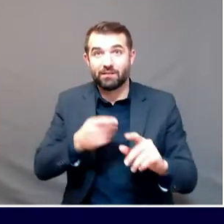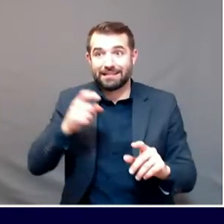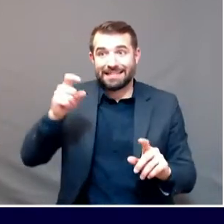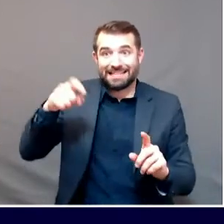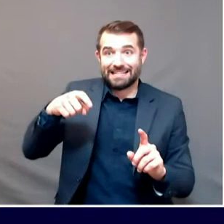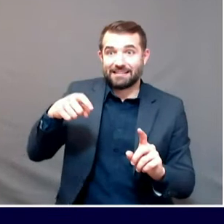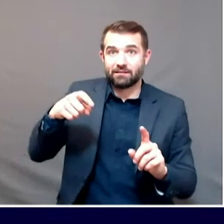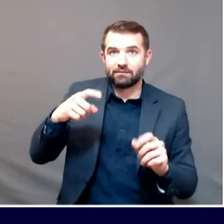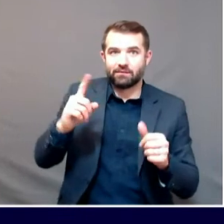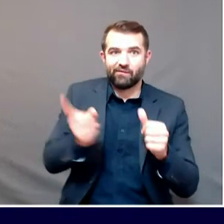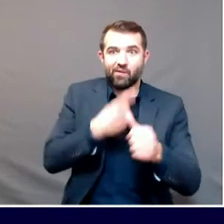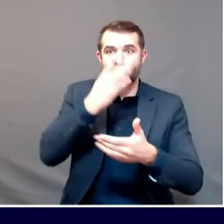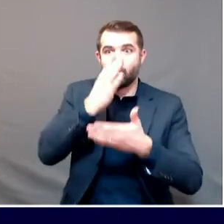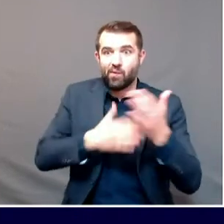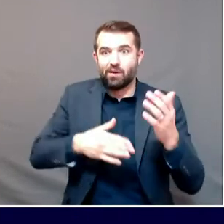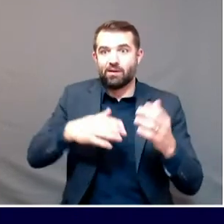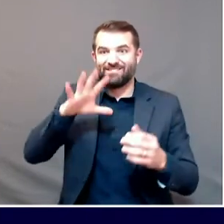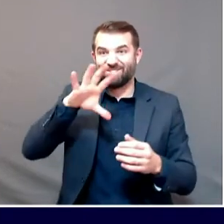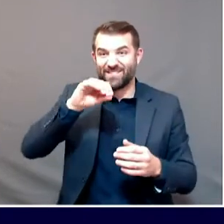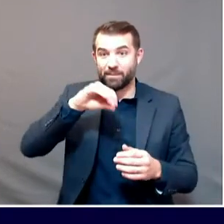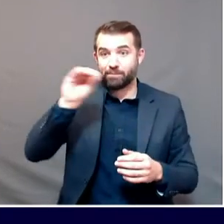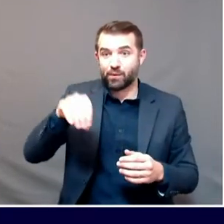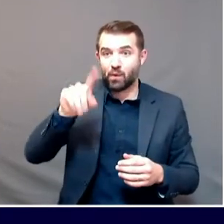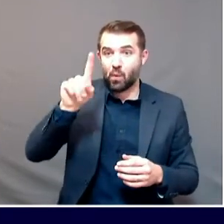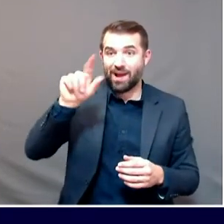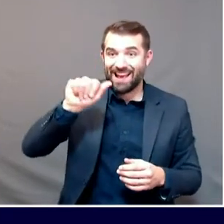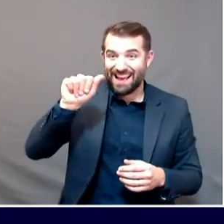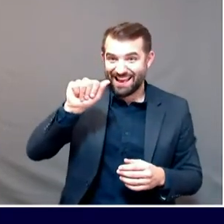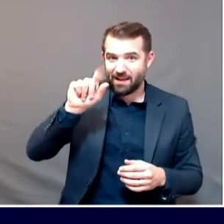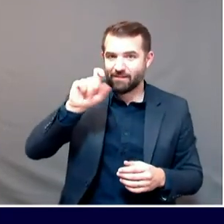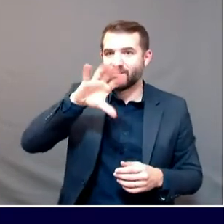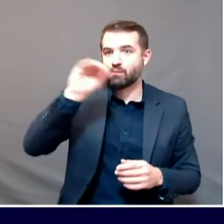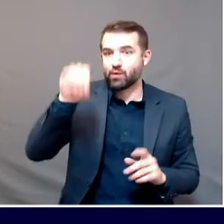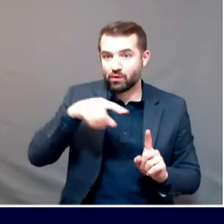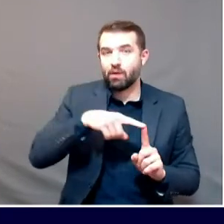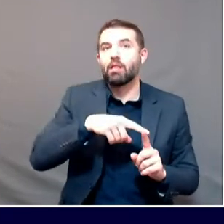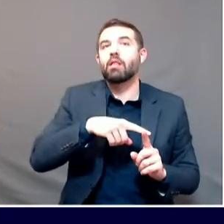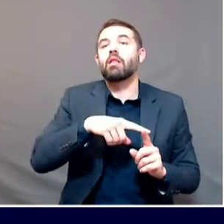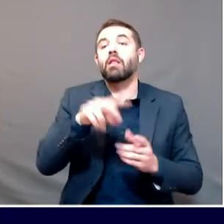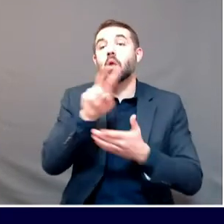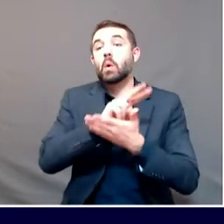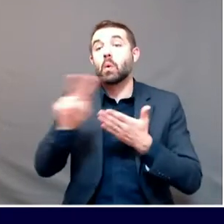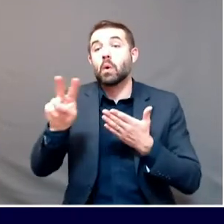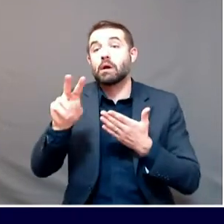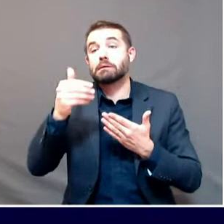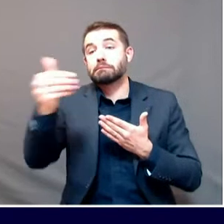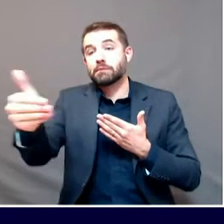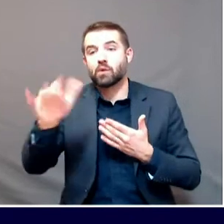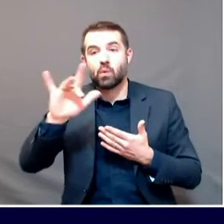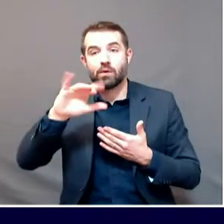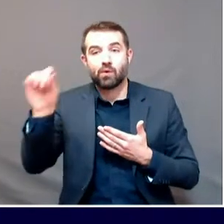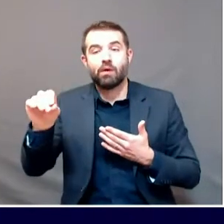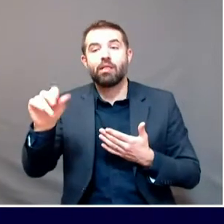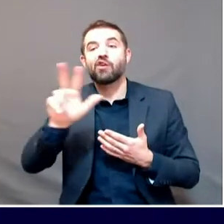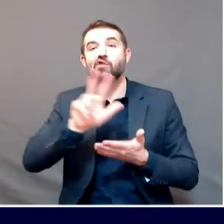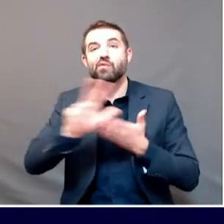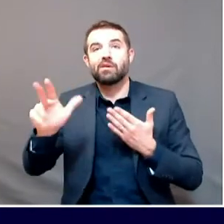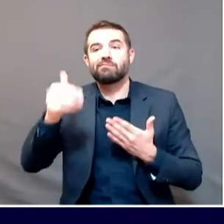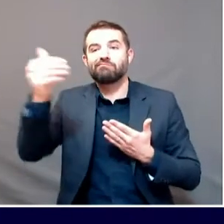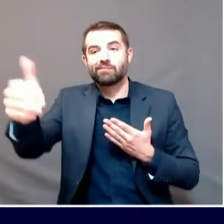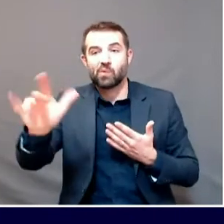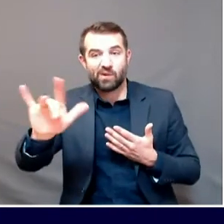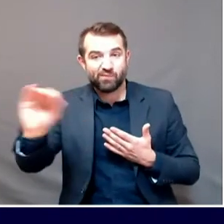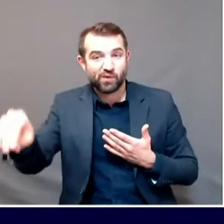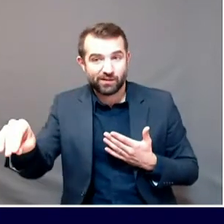week, 25% in the second week, 25% in the third week. Because of this reduction, we